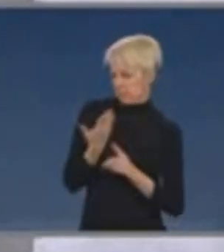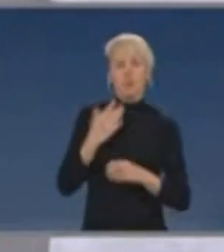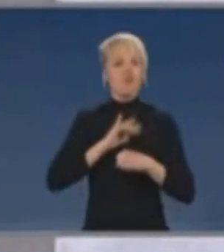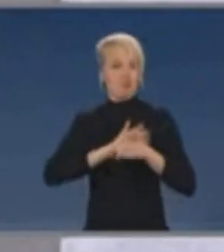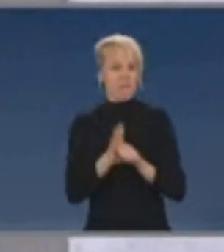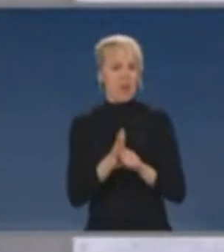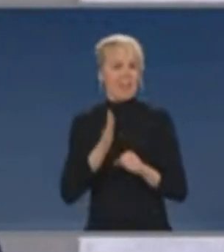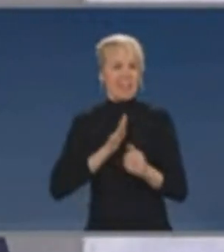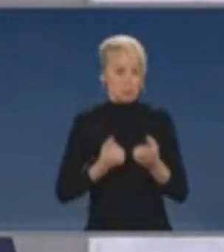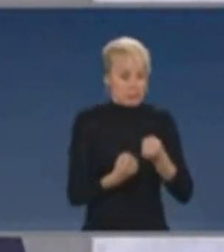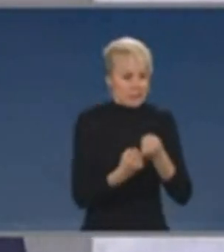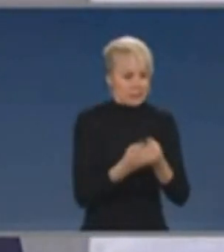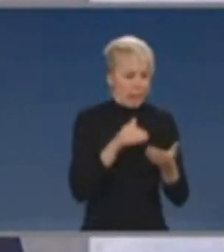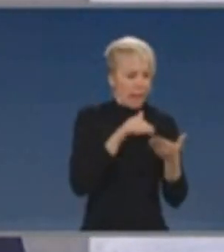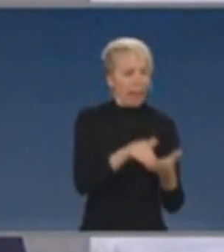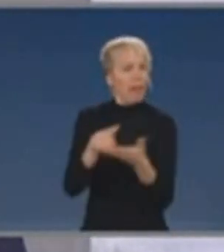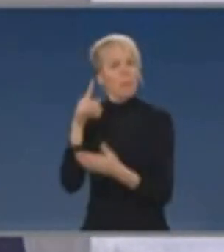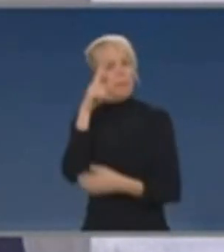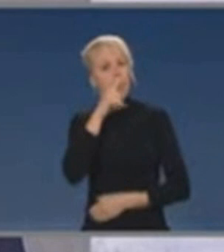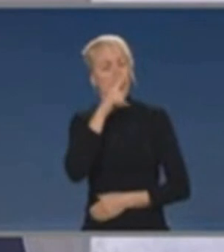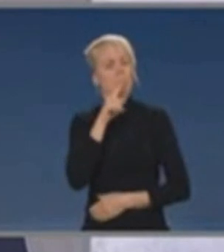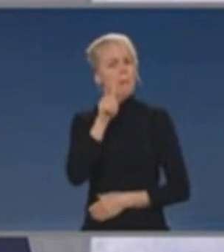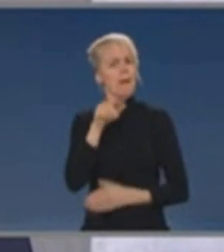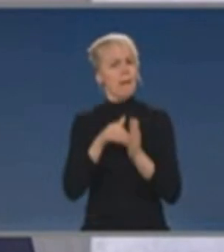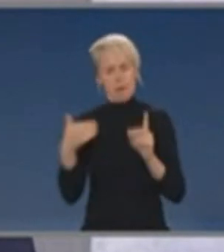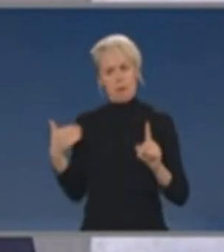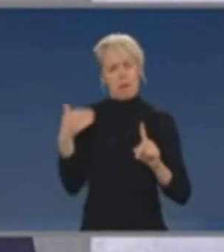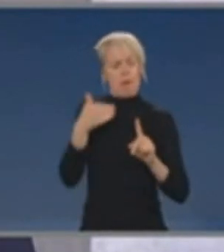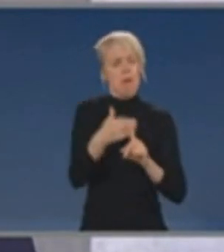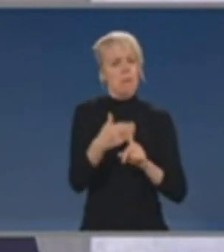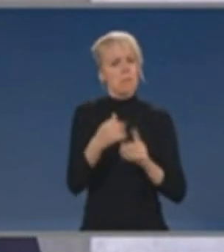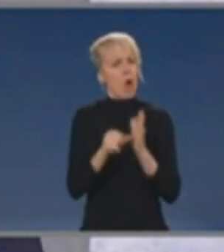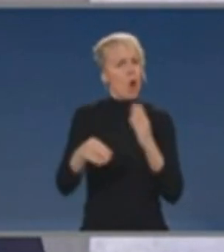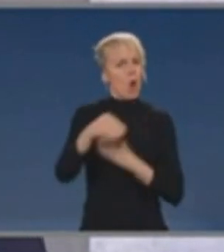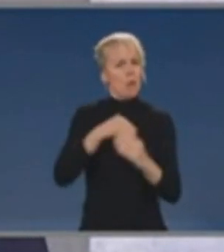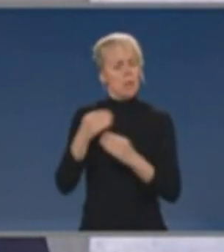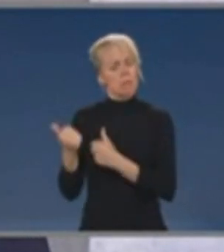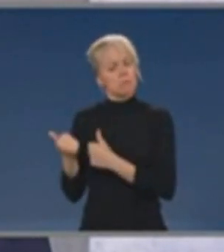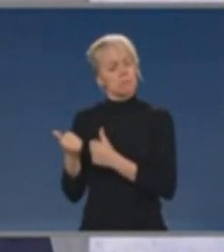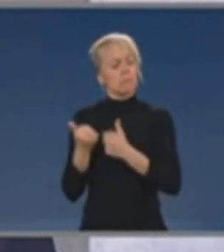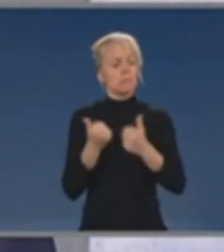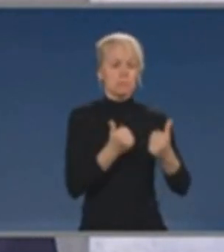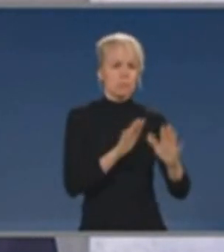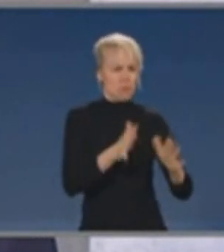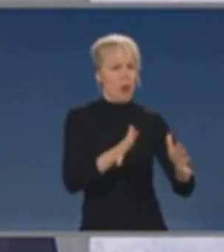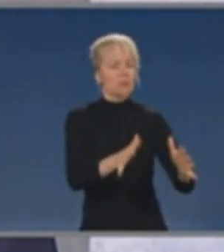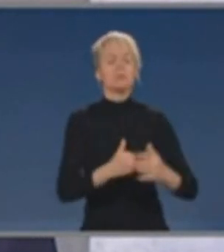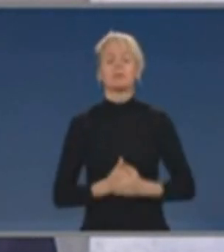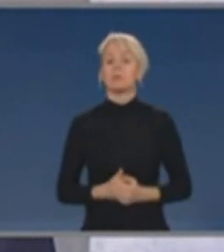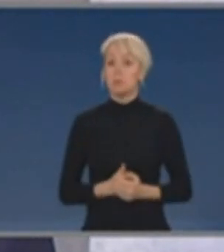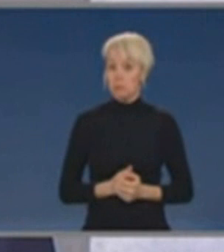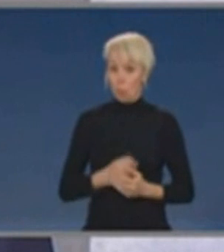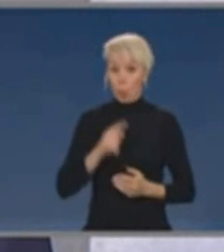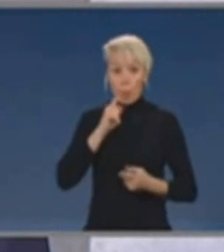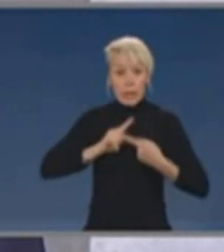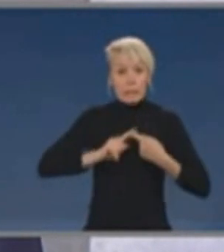we thought it was, pardon me, going to be a couple of months ago, is it your belief that not all that money will have to be spent